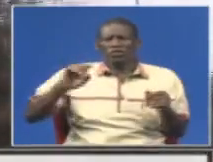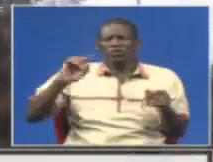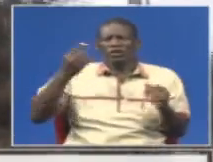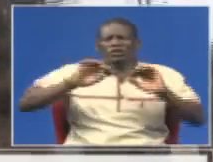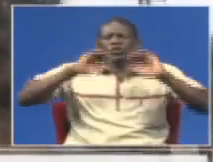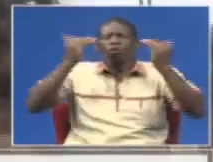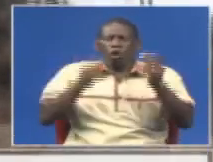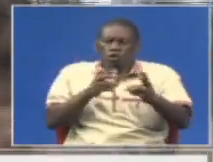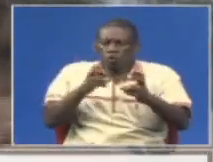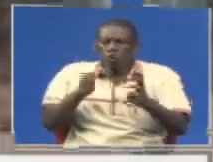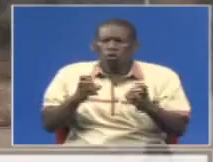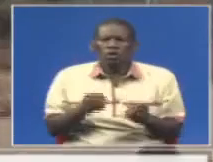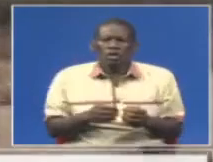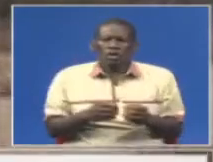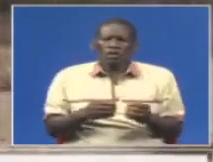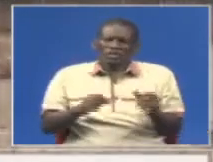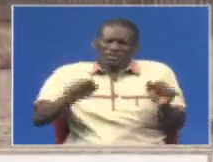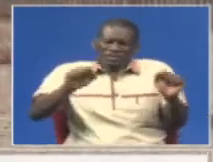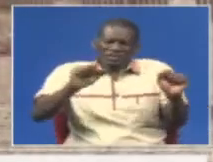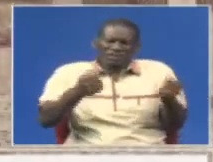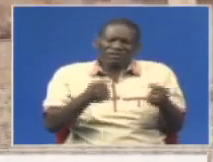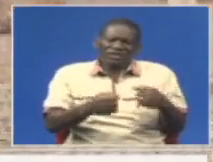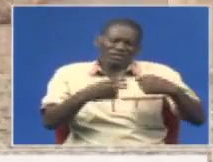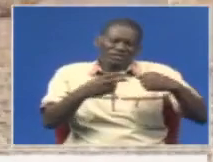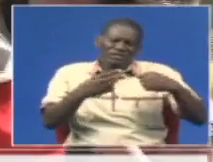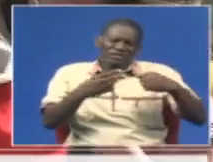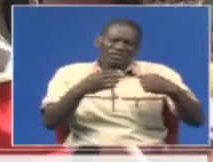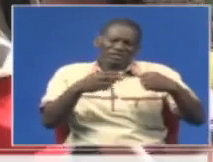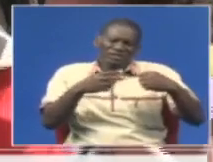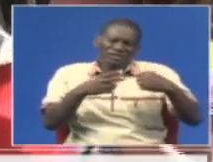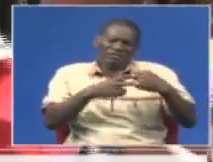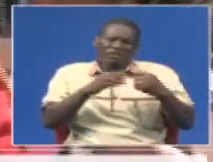War, setting aside 7 million shillings for the event.